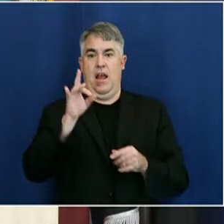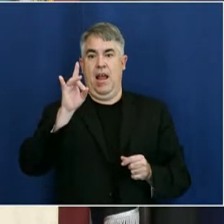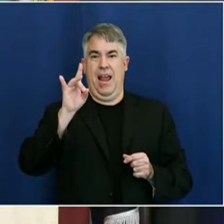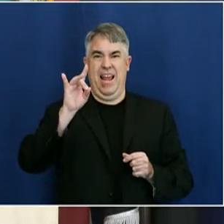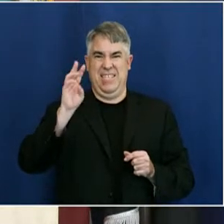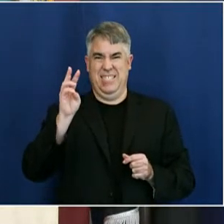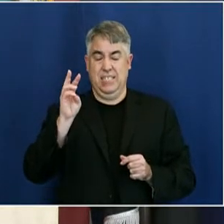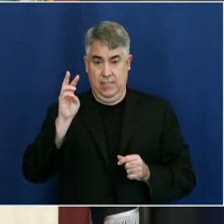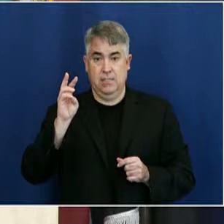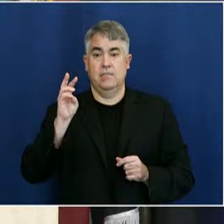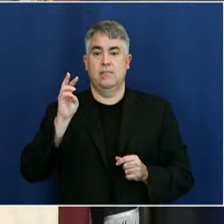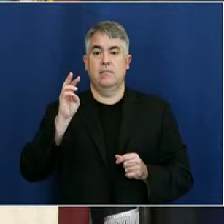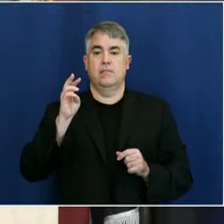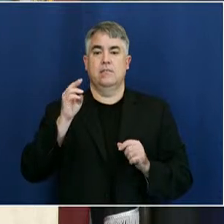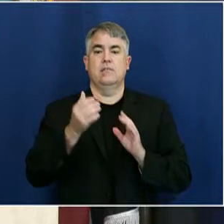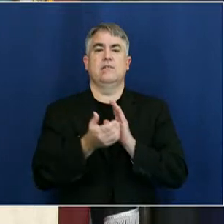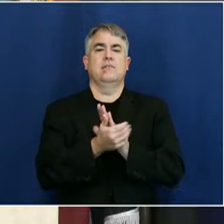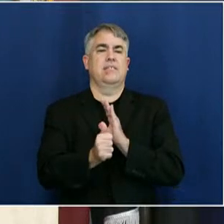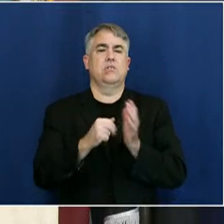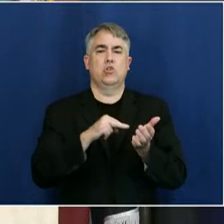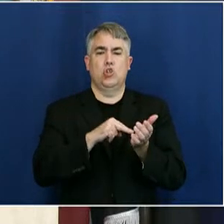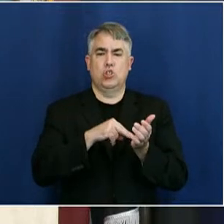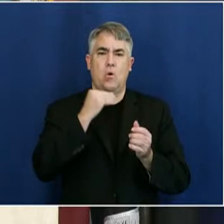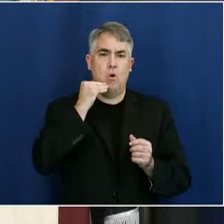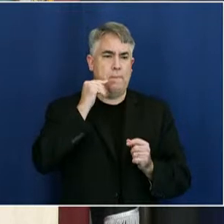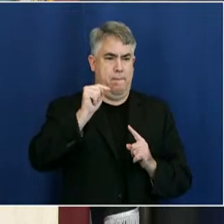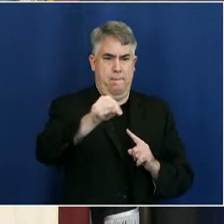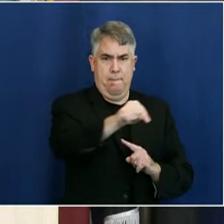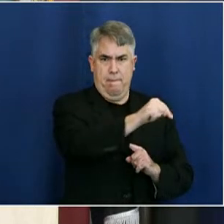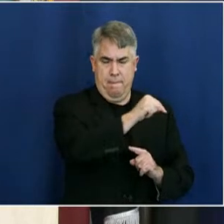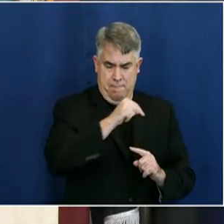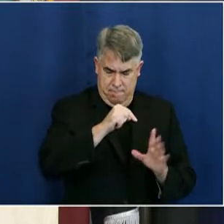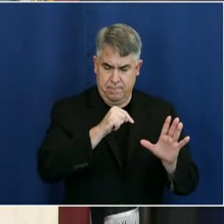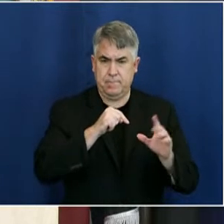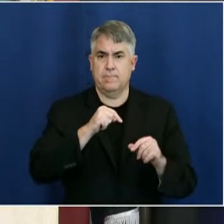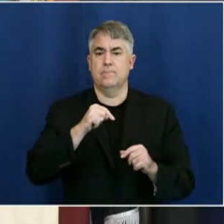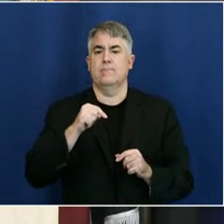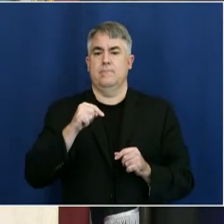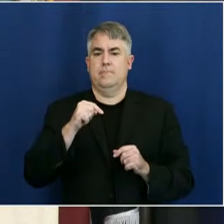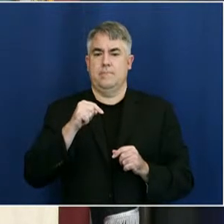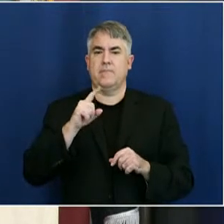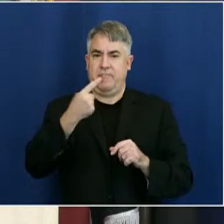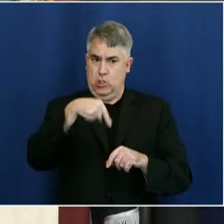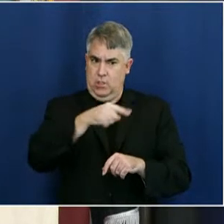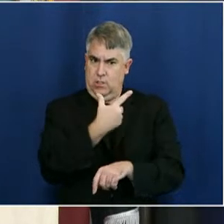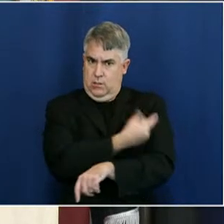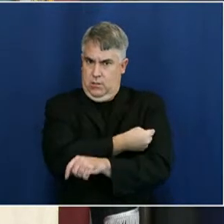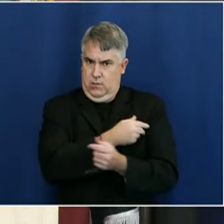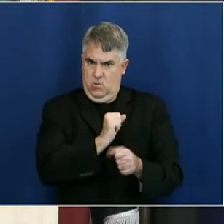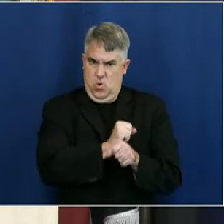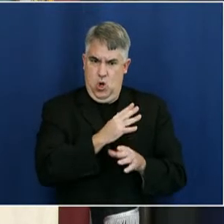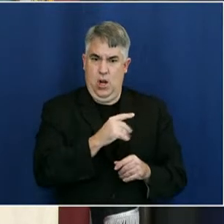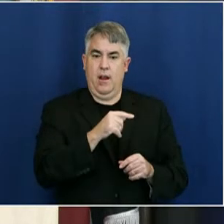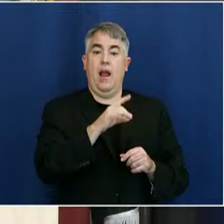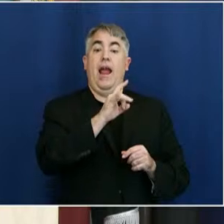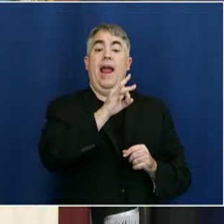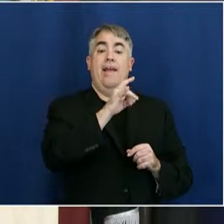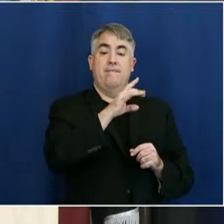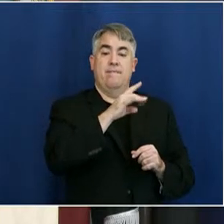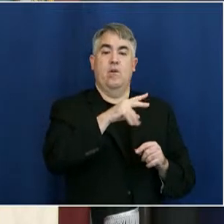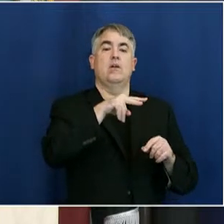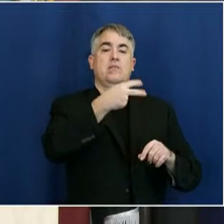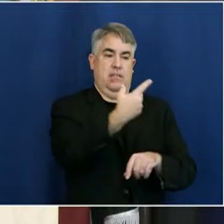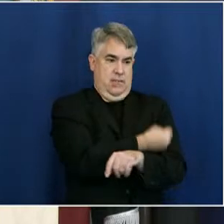nursing facilities have had their first dose. 84 of them have had their second dose. And so this week we